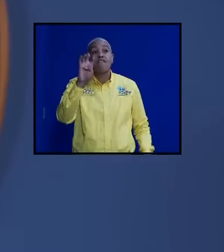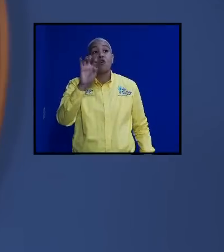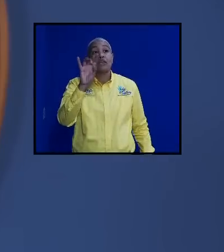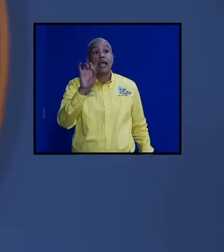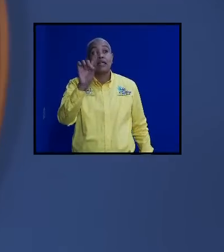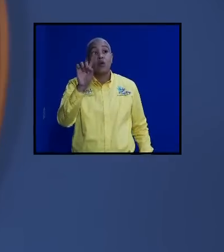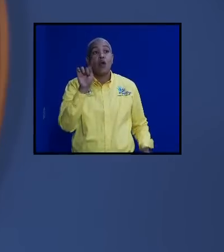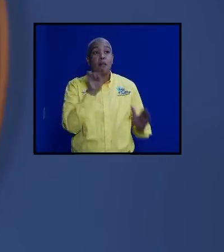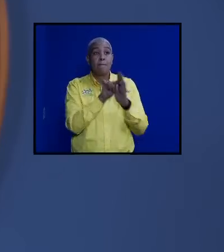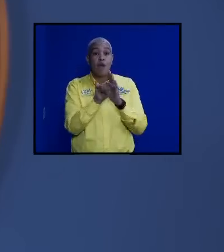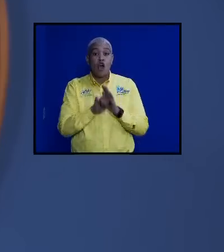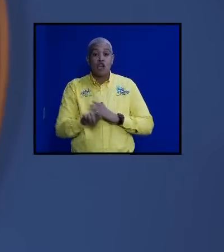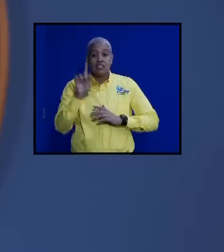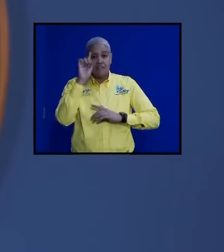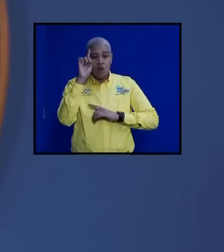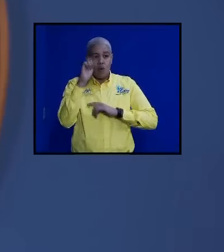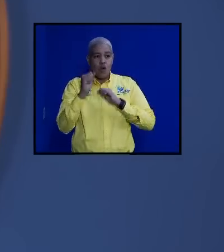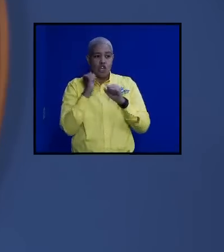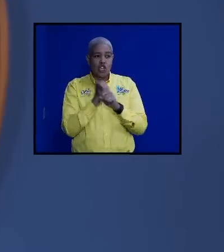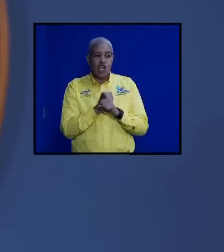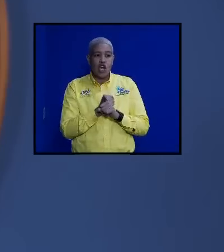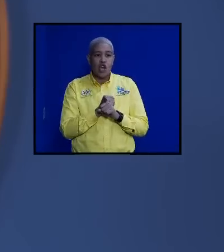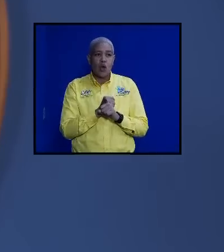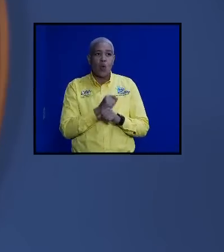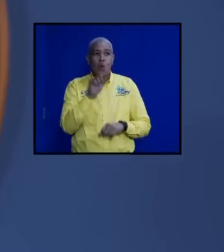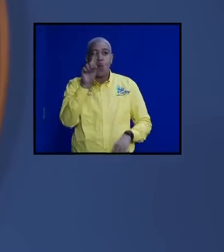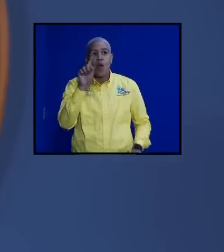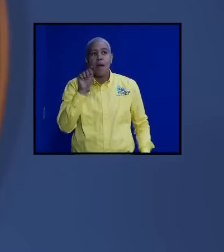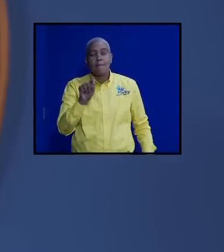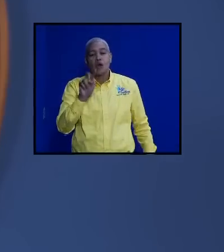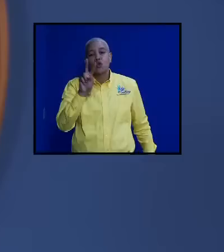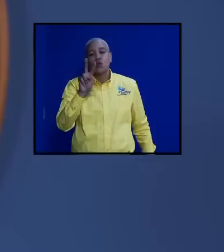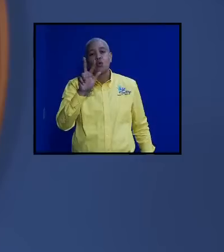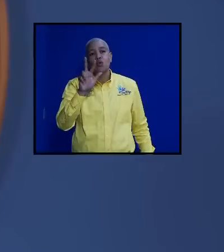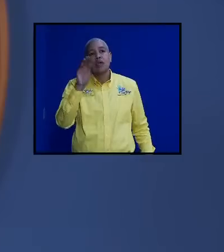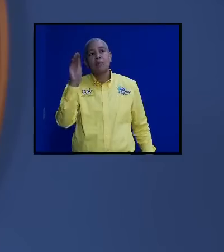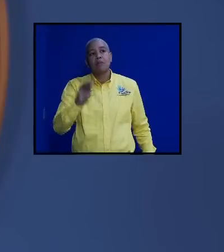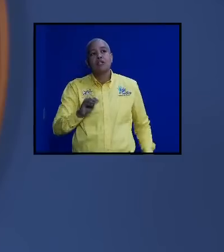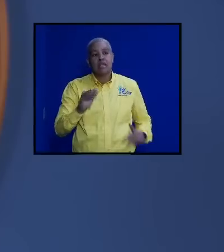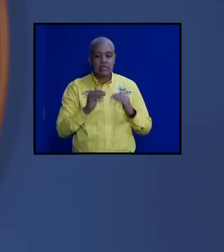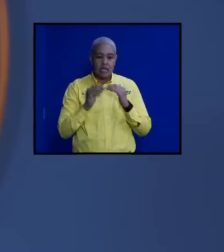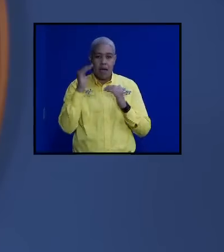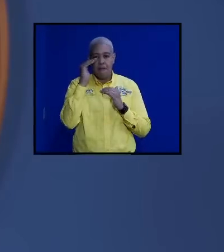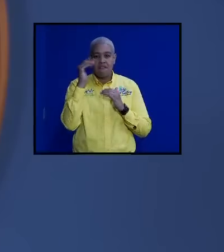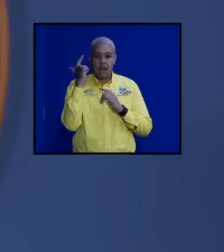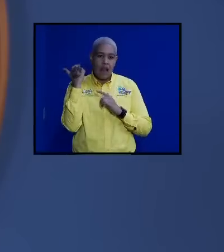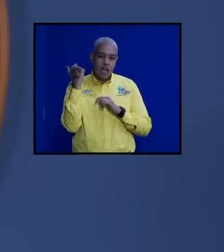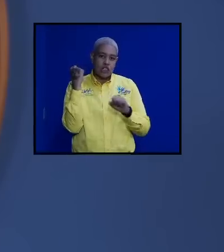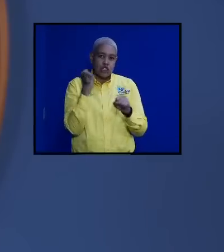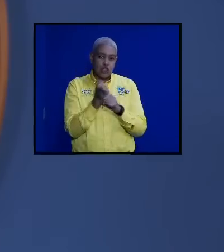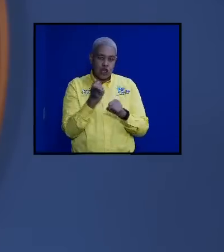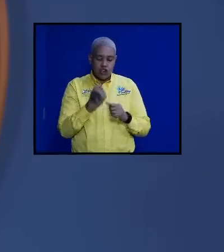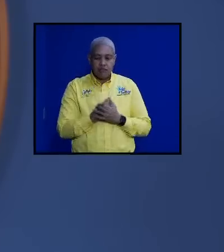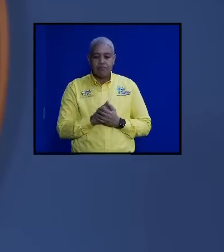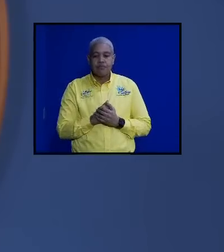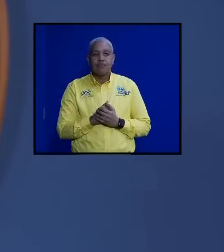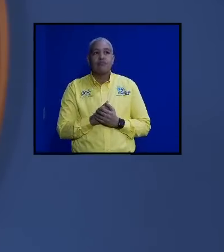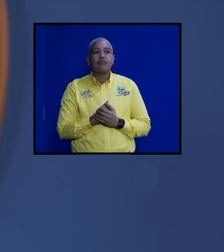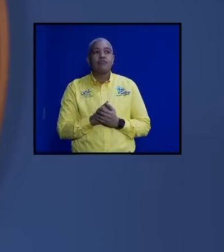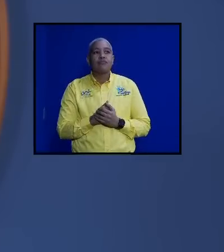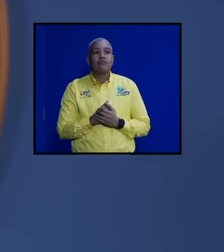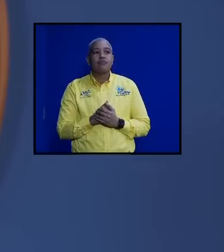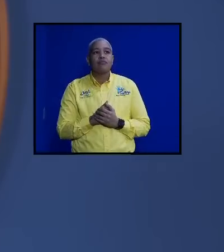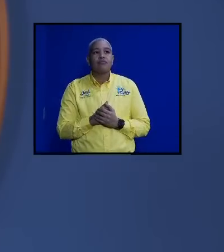1,481 for the year. It is 1.23% above last year. As I say, we're coming down